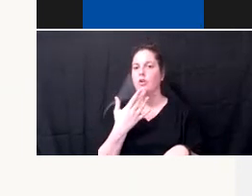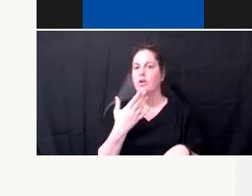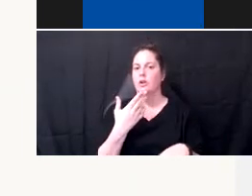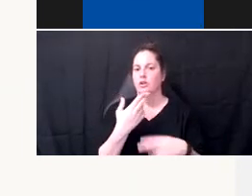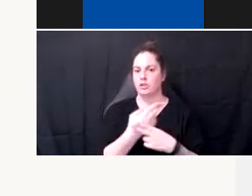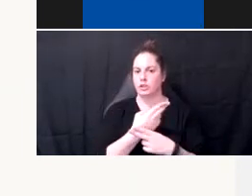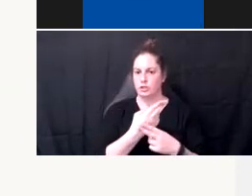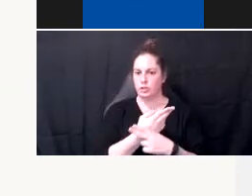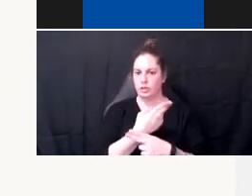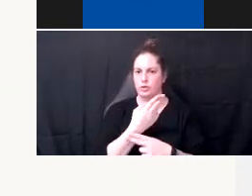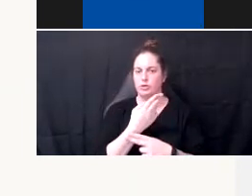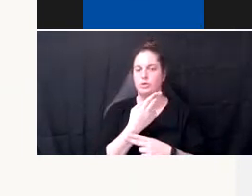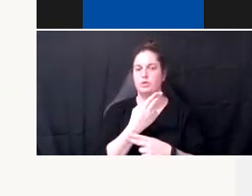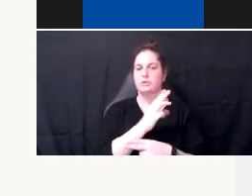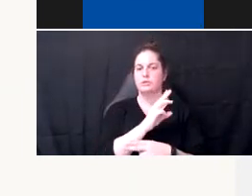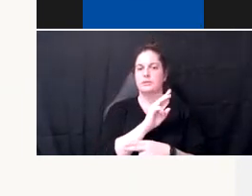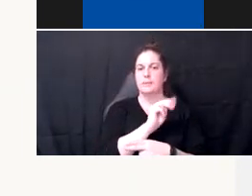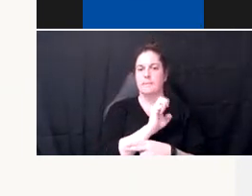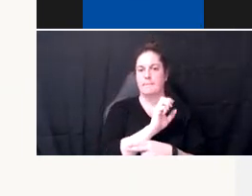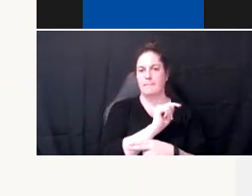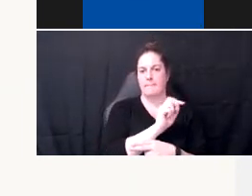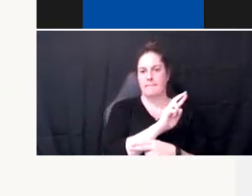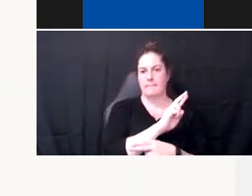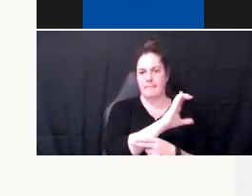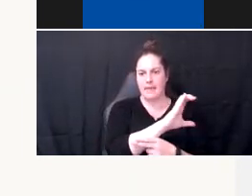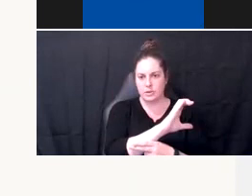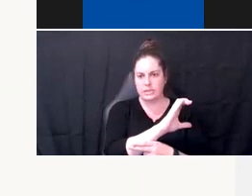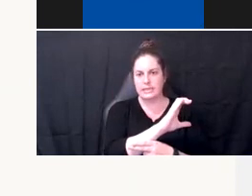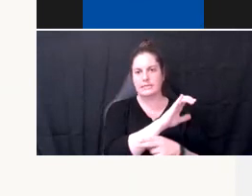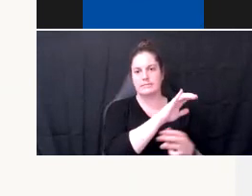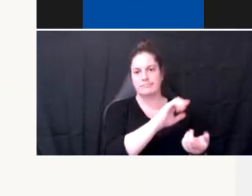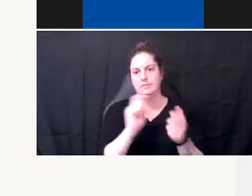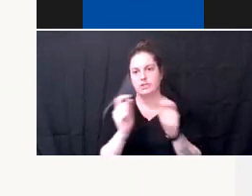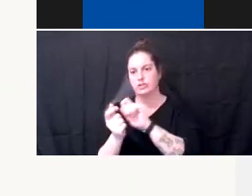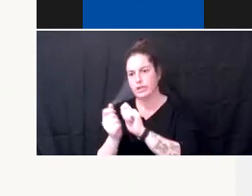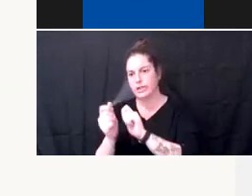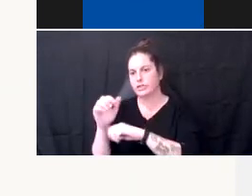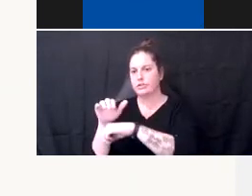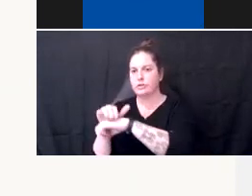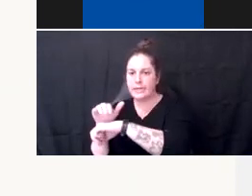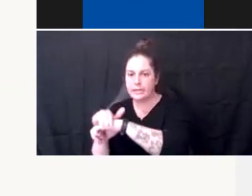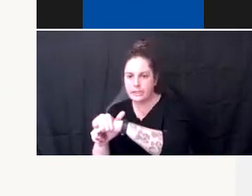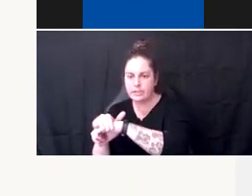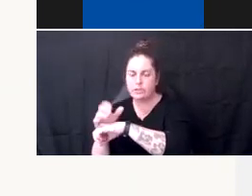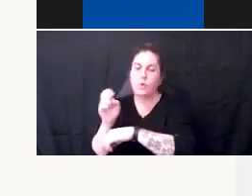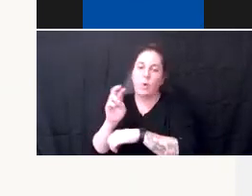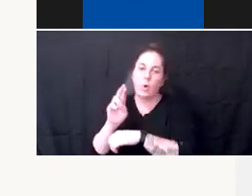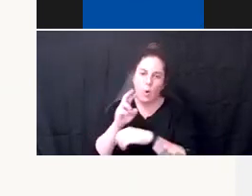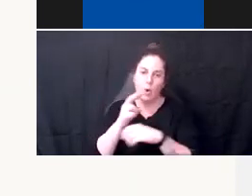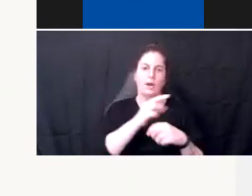the metric system to the English system or vice versa, or convert within the metric system.